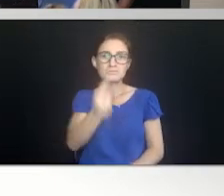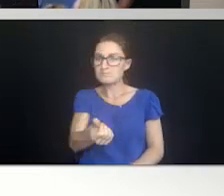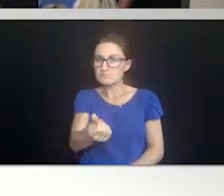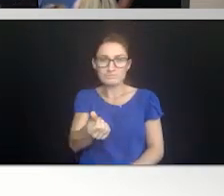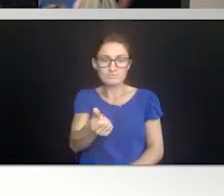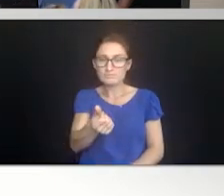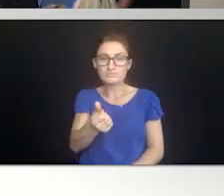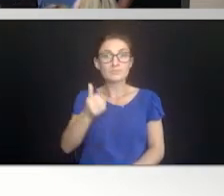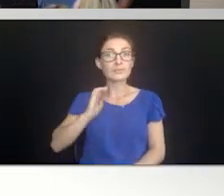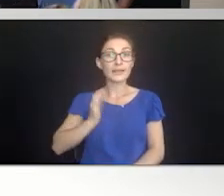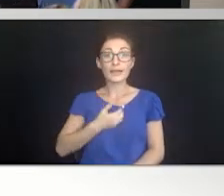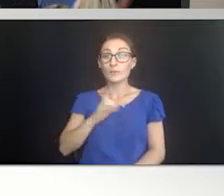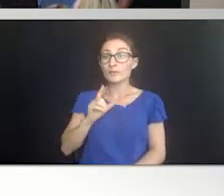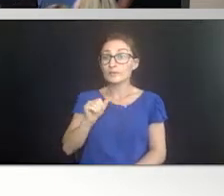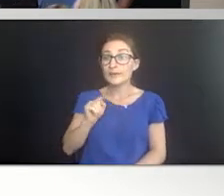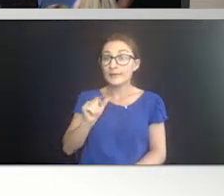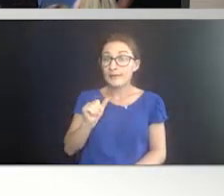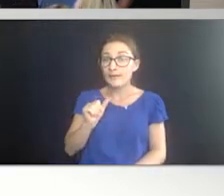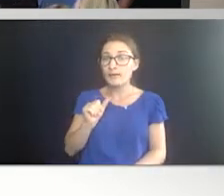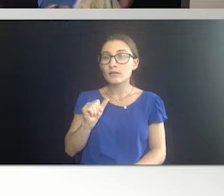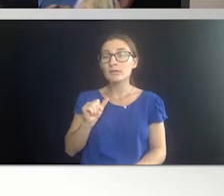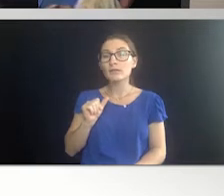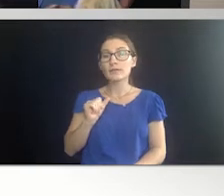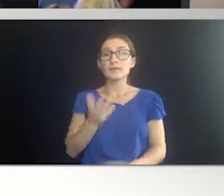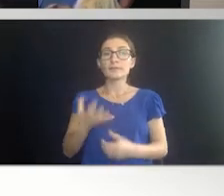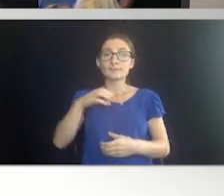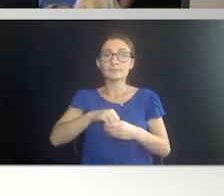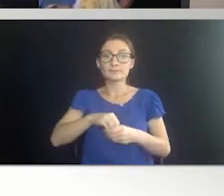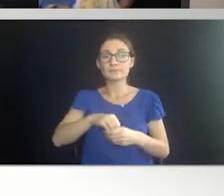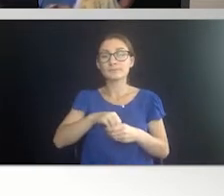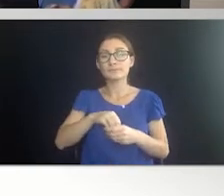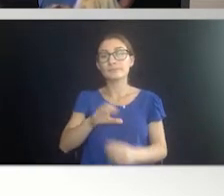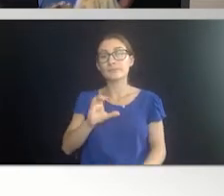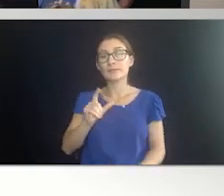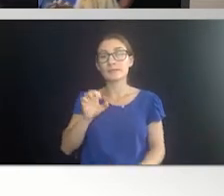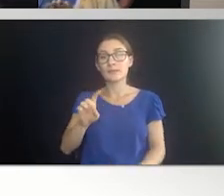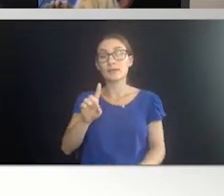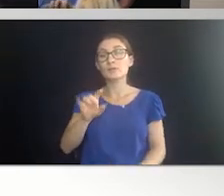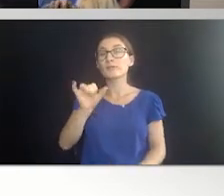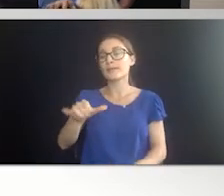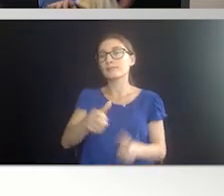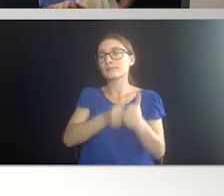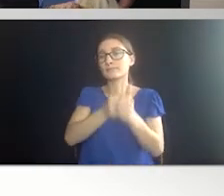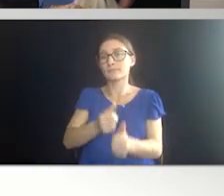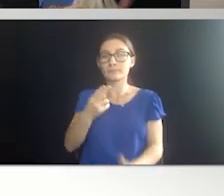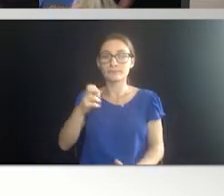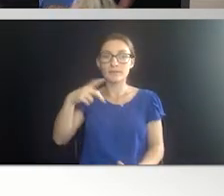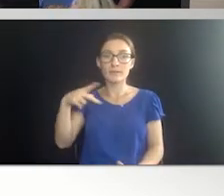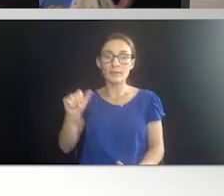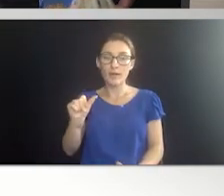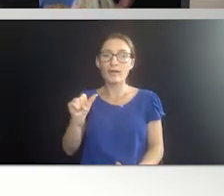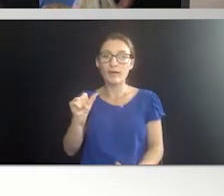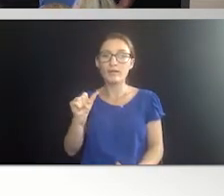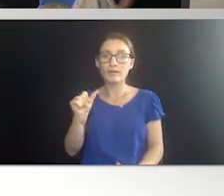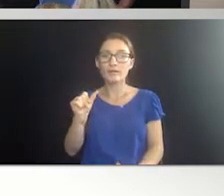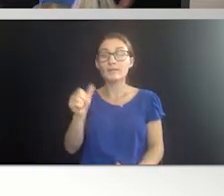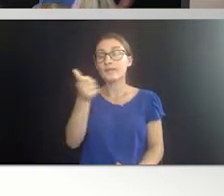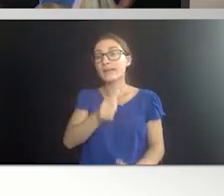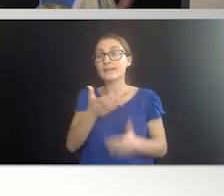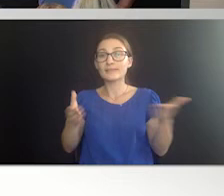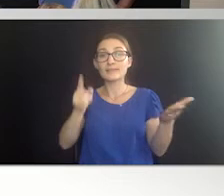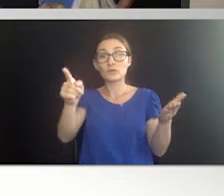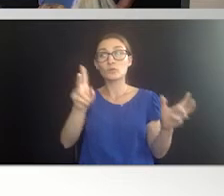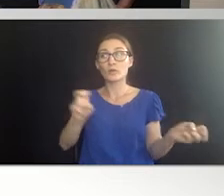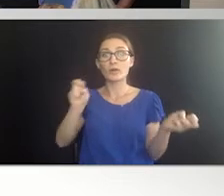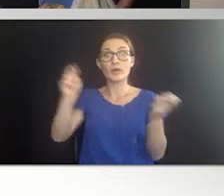companies. Our data is held in the cloud, and it's HIPAA compliant. Anything that you